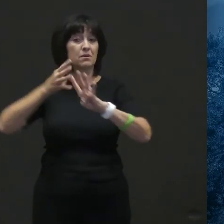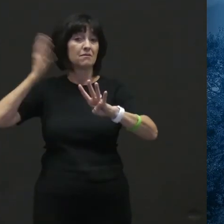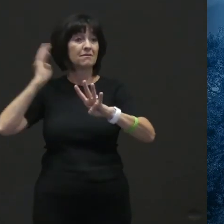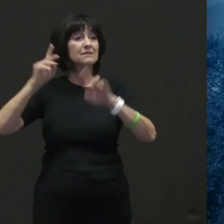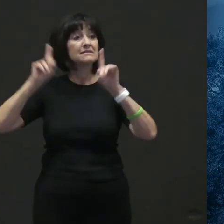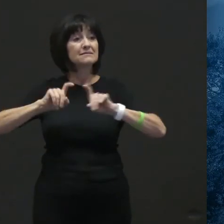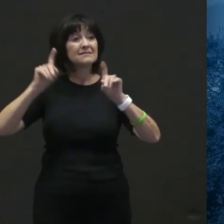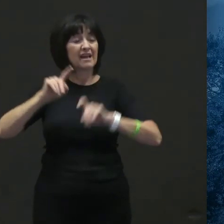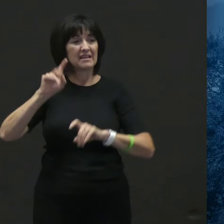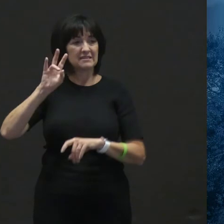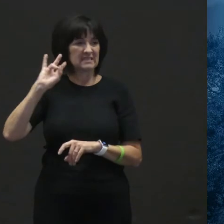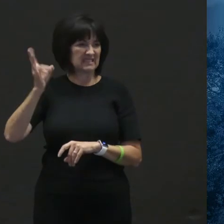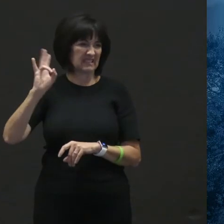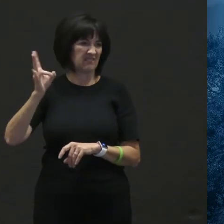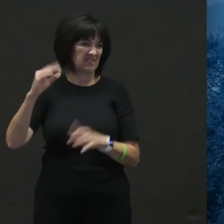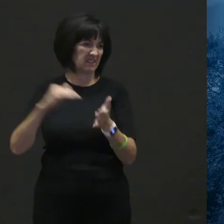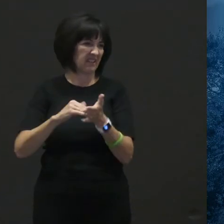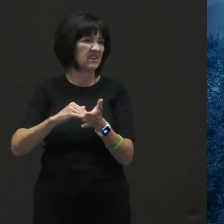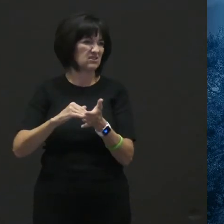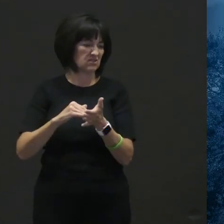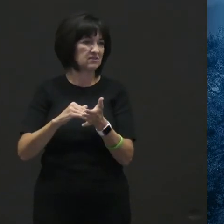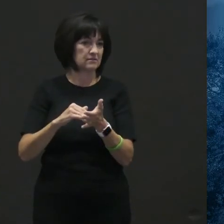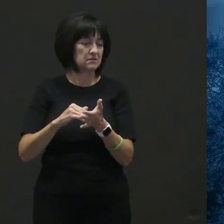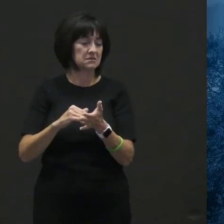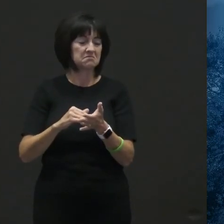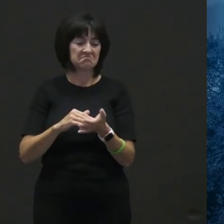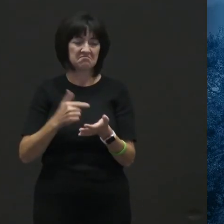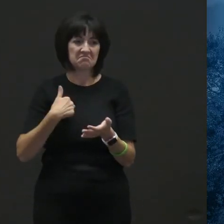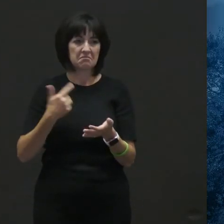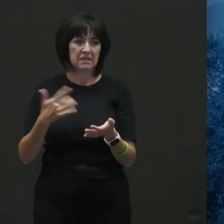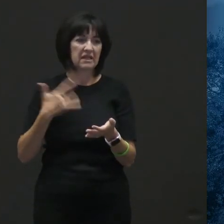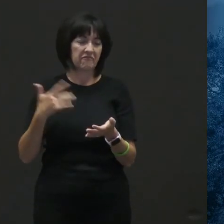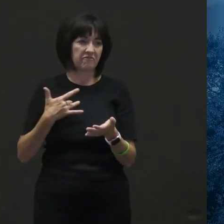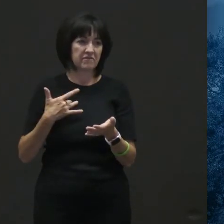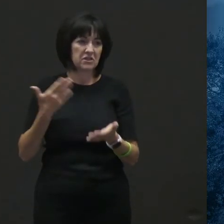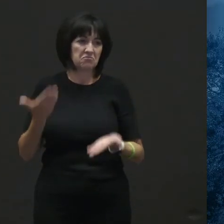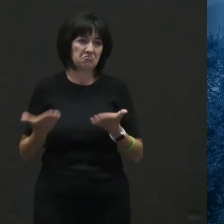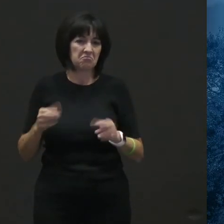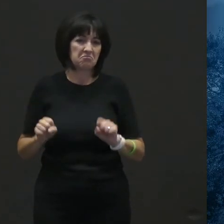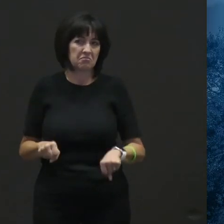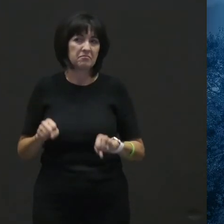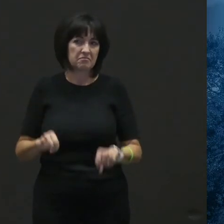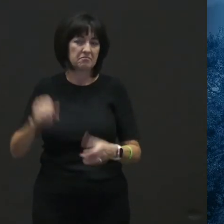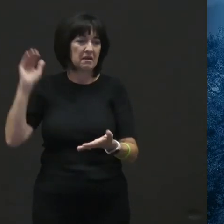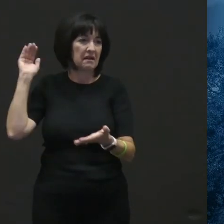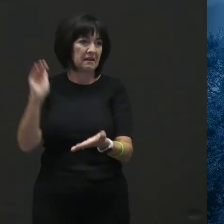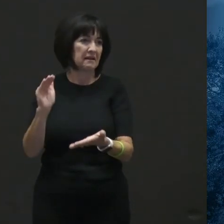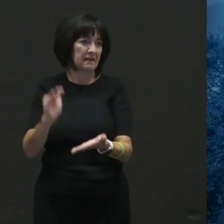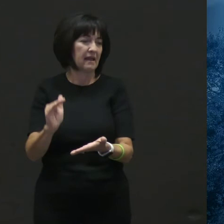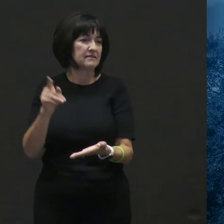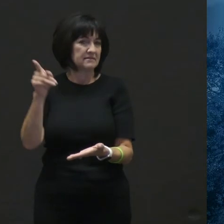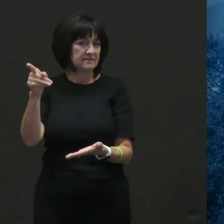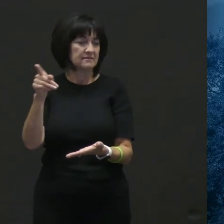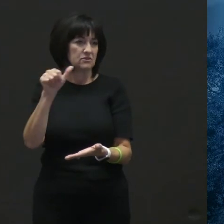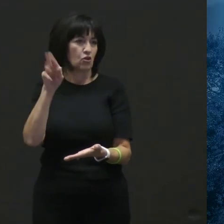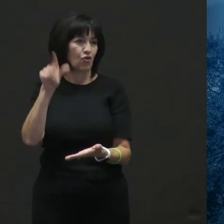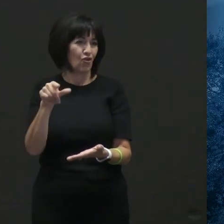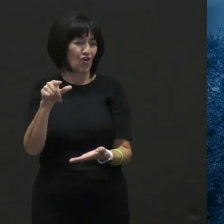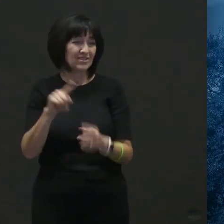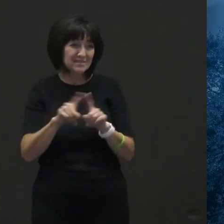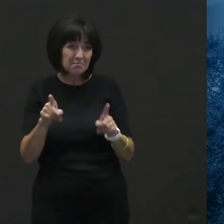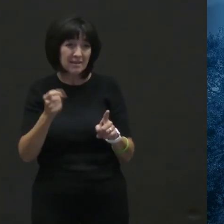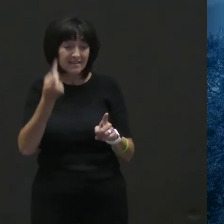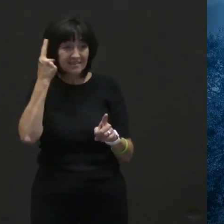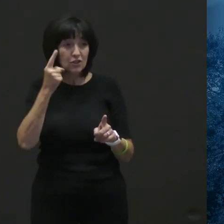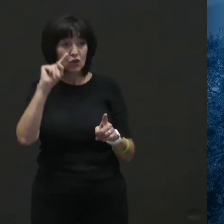20,000 testing decrease for the month of August. At the same time, we had some severe weather that played a role and really